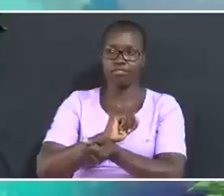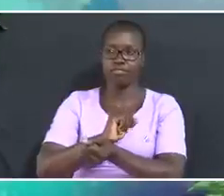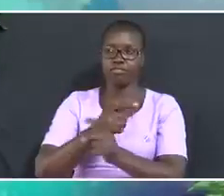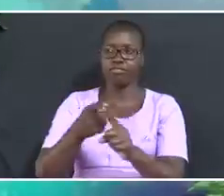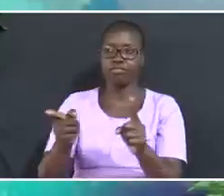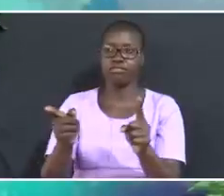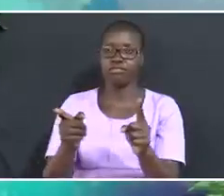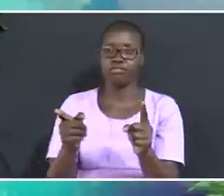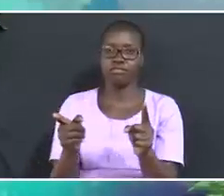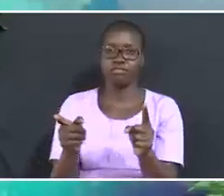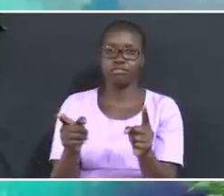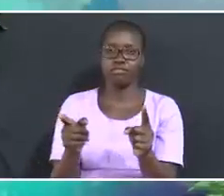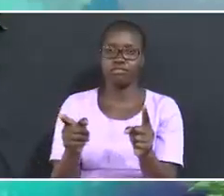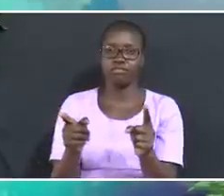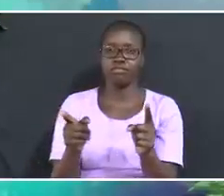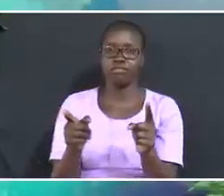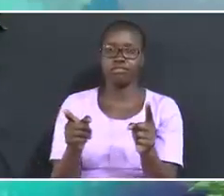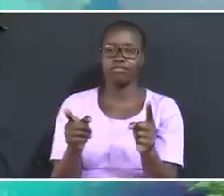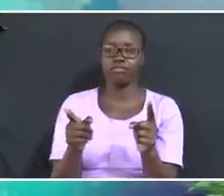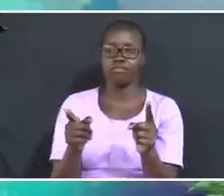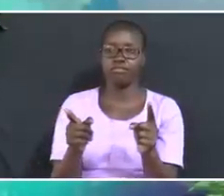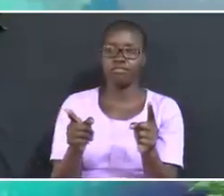but